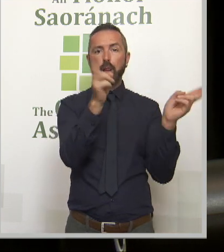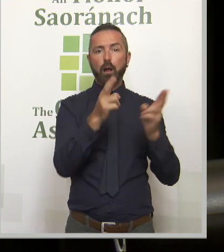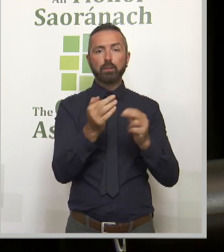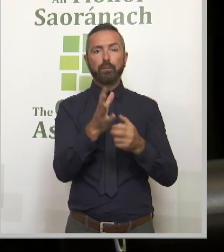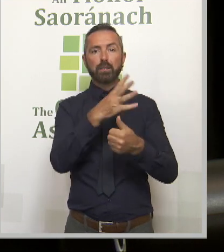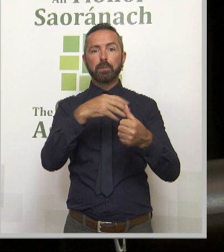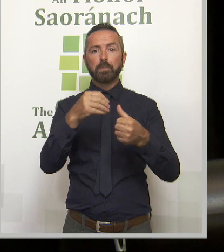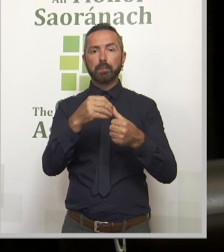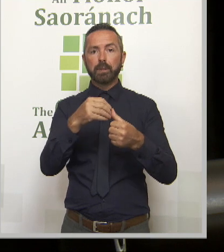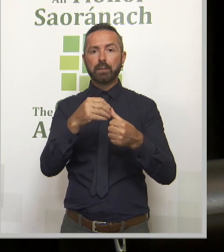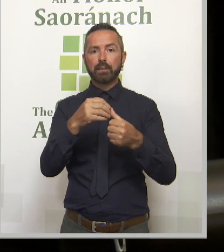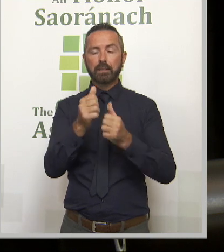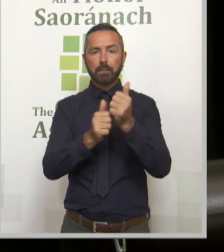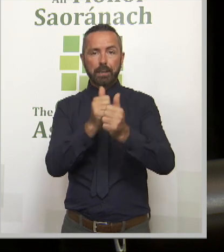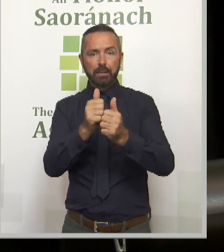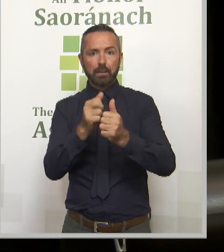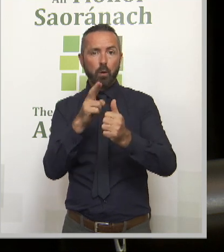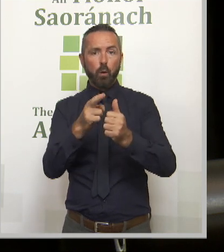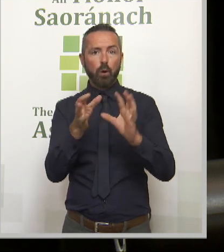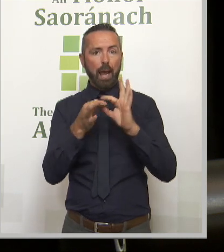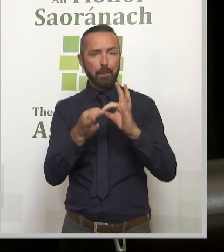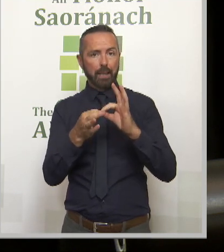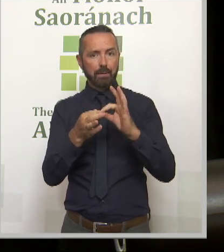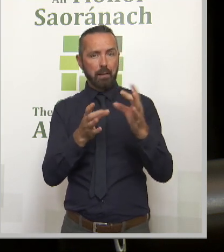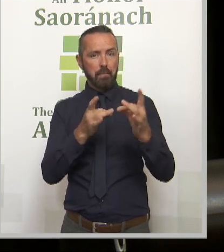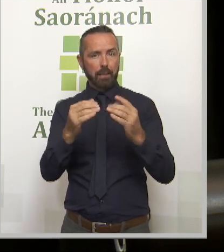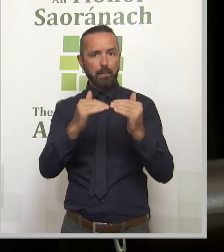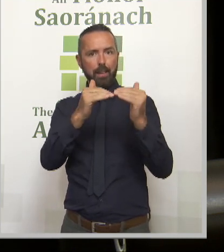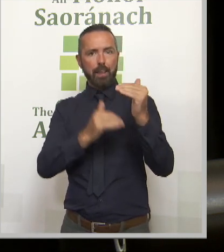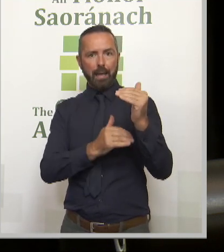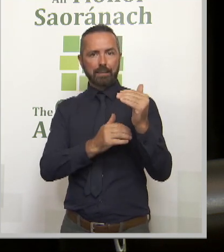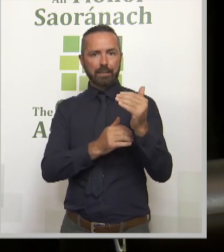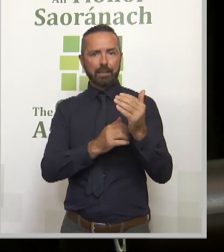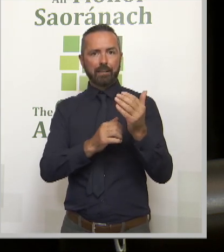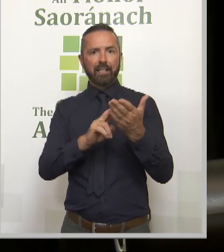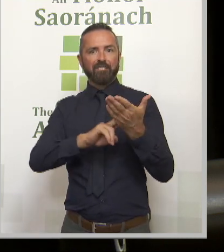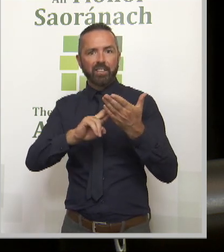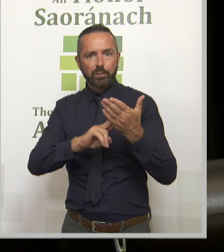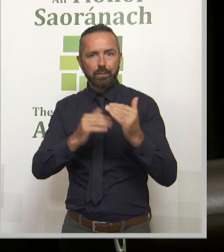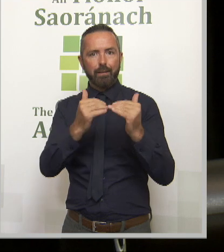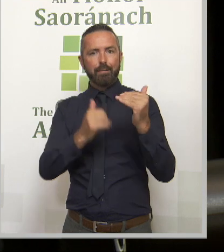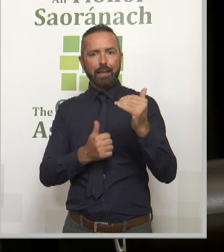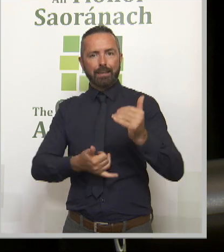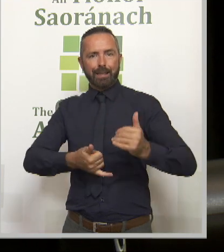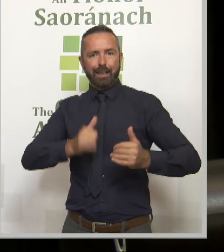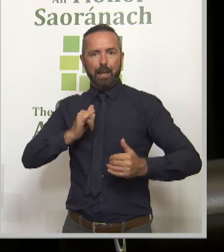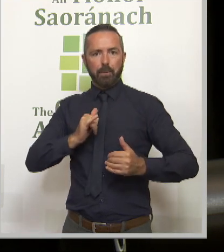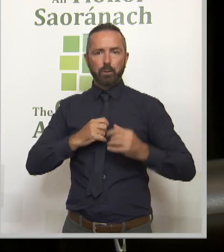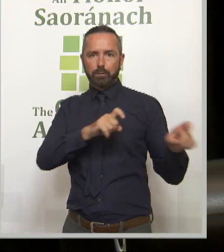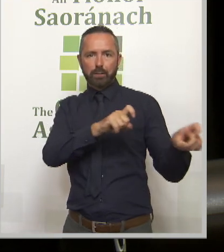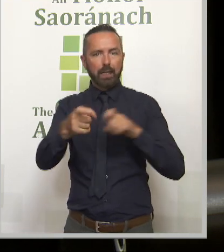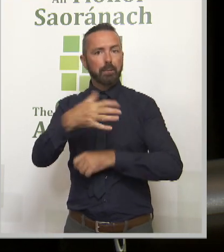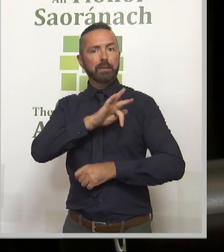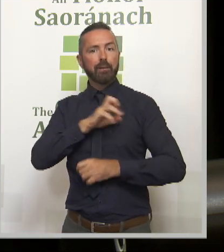or habitats, then that also makes them less efficient and less able to sustain themselves or